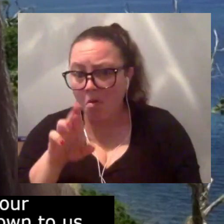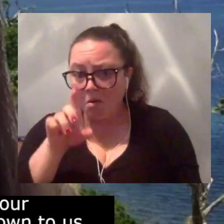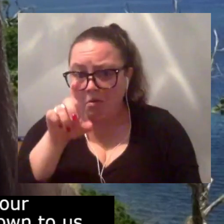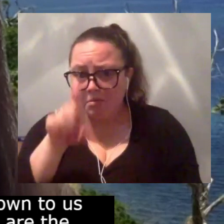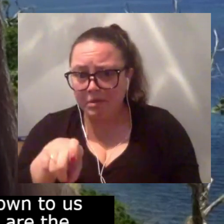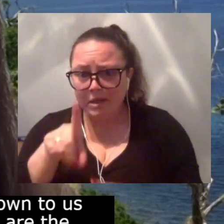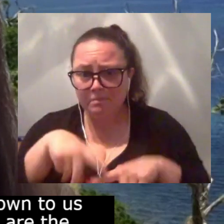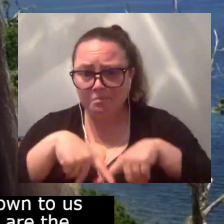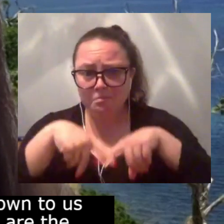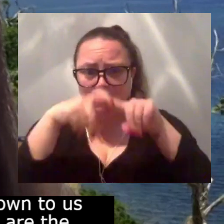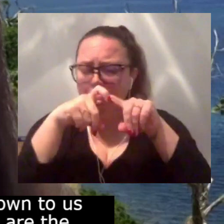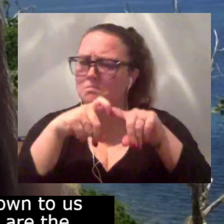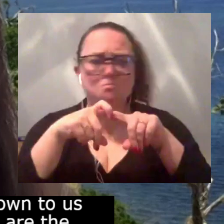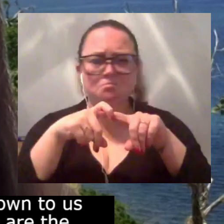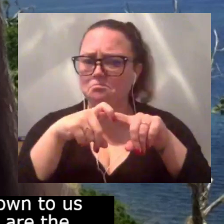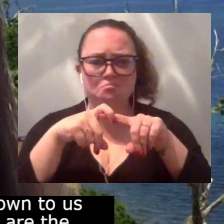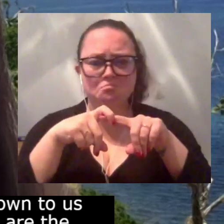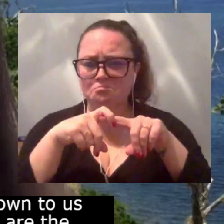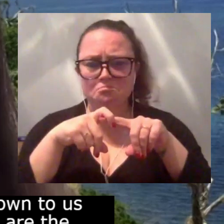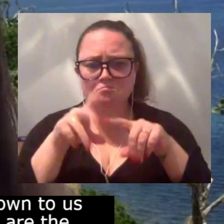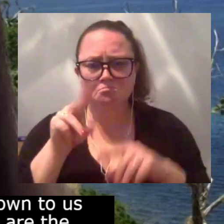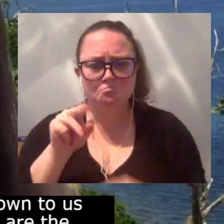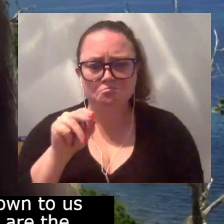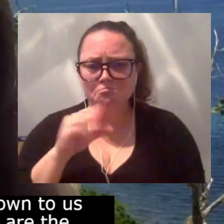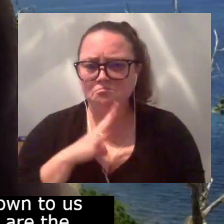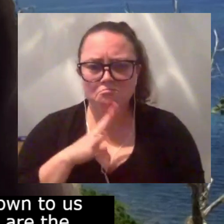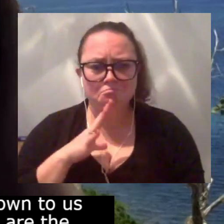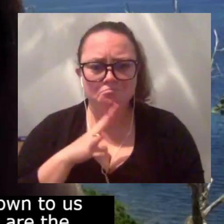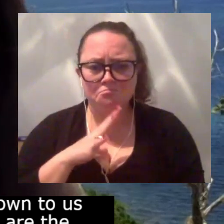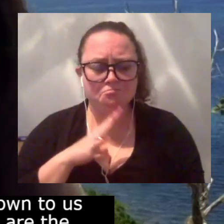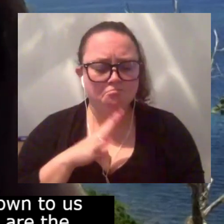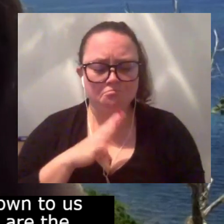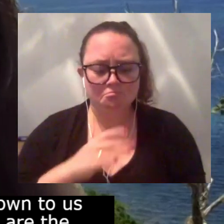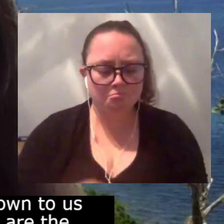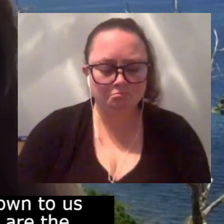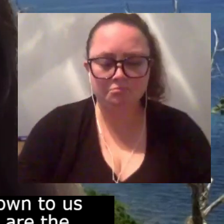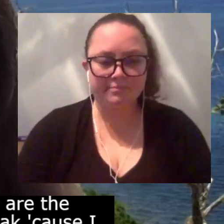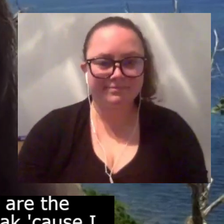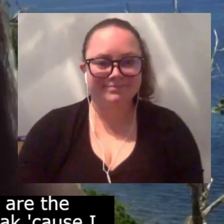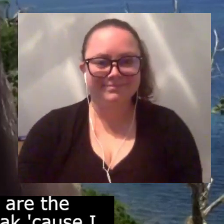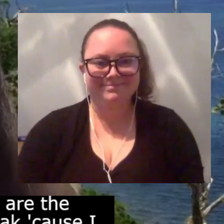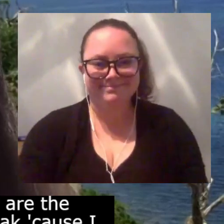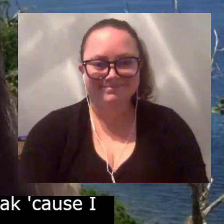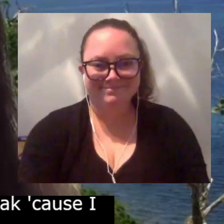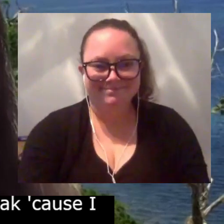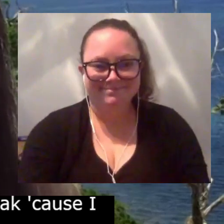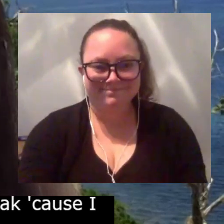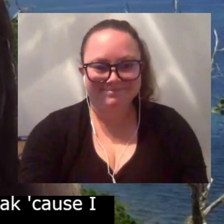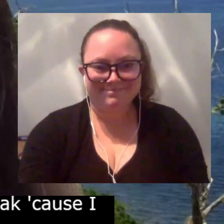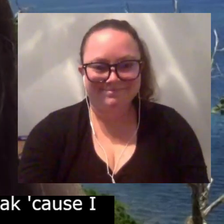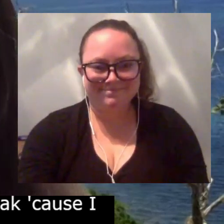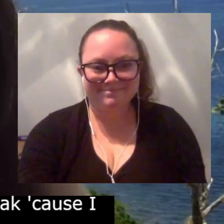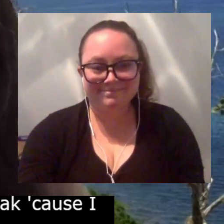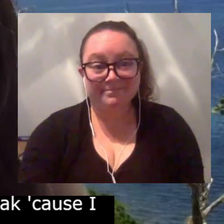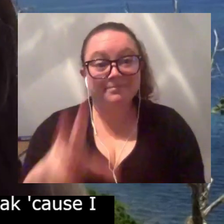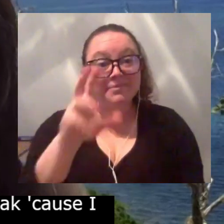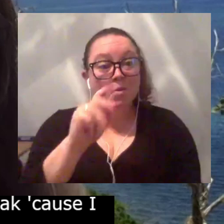take a break? Because I know you had some technical, okay, that's fine. That's great. Okay, so